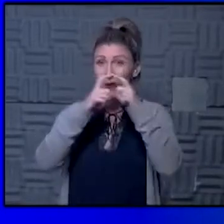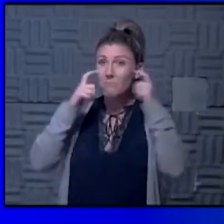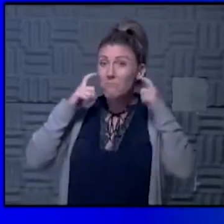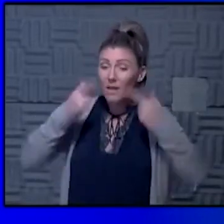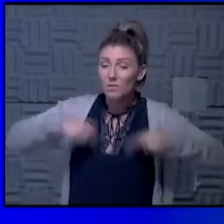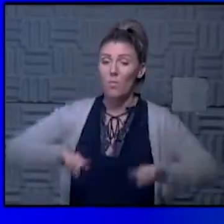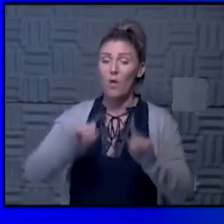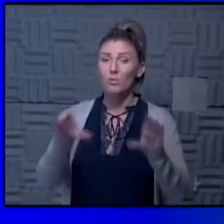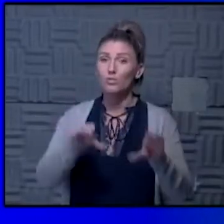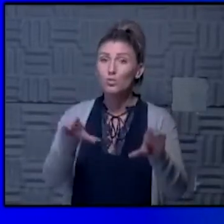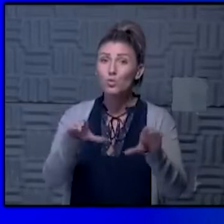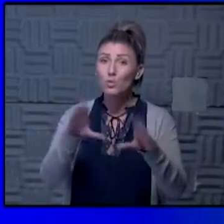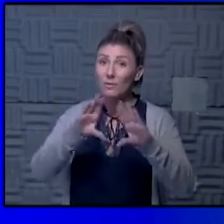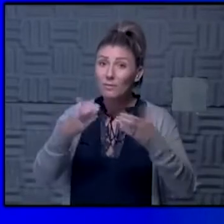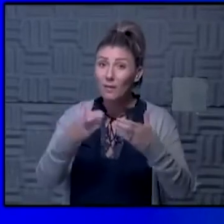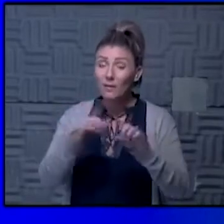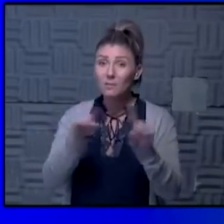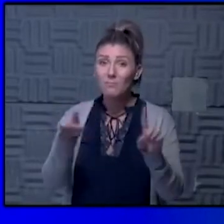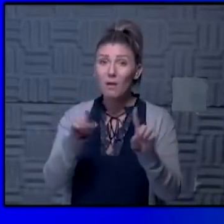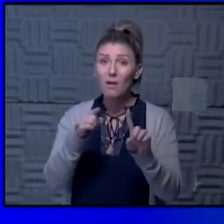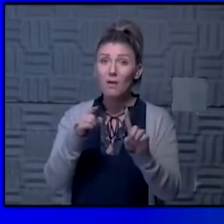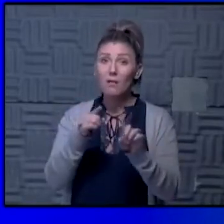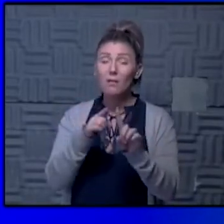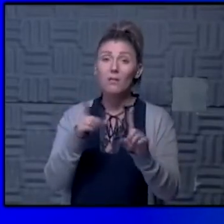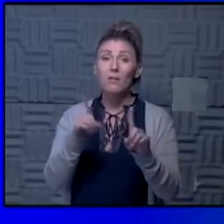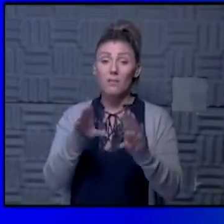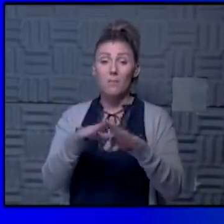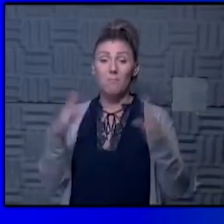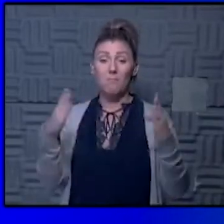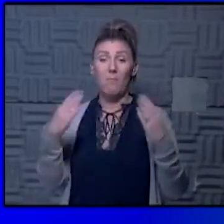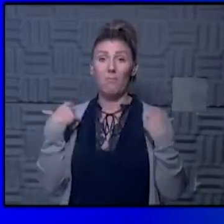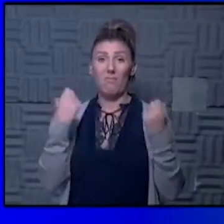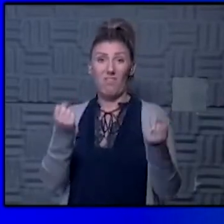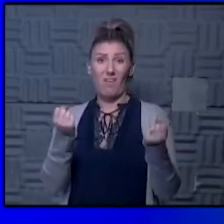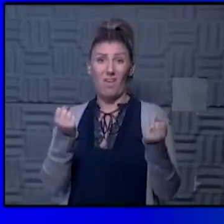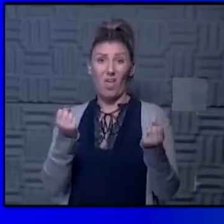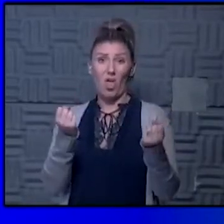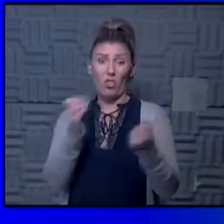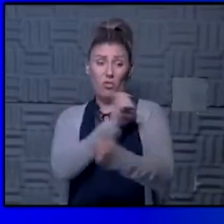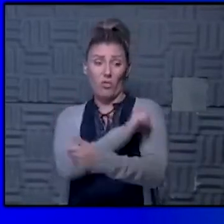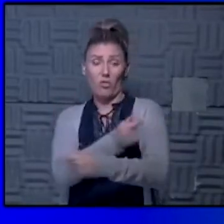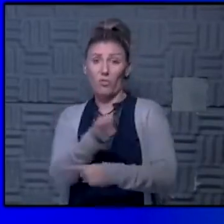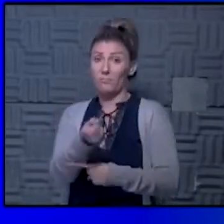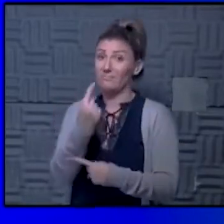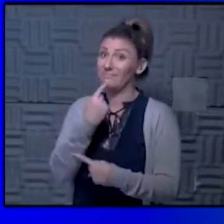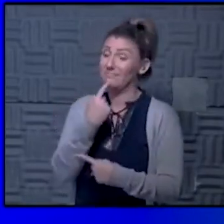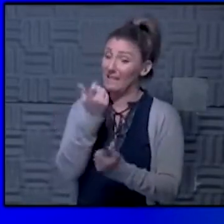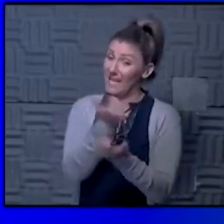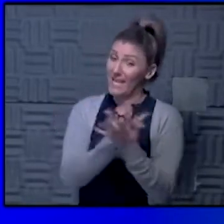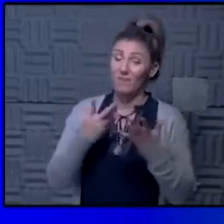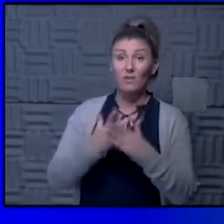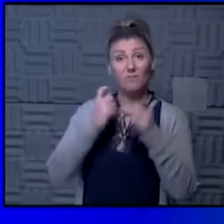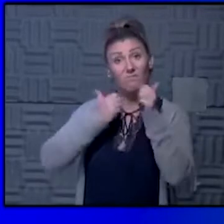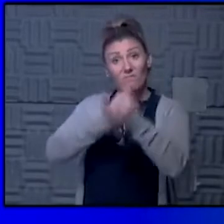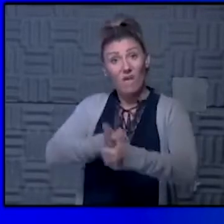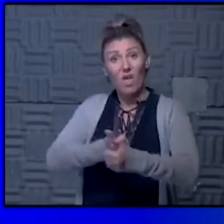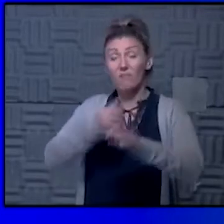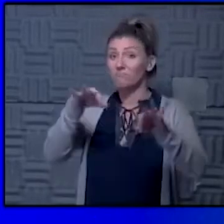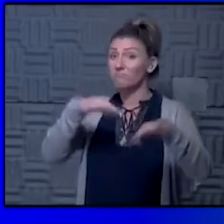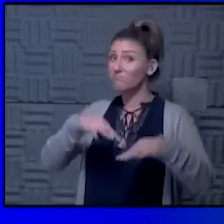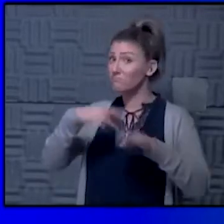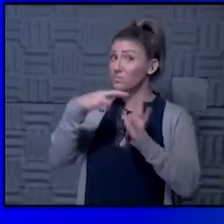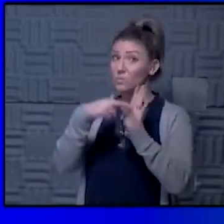spin class, but from the public health authorities there, they said everything was being done to the T and very good,